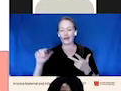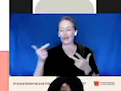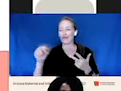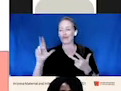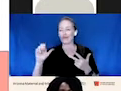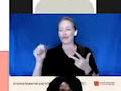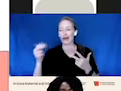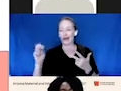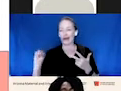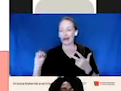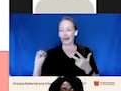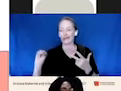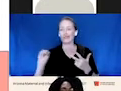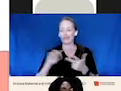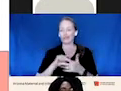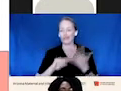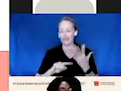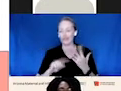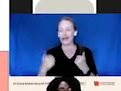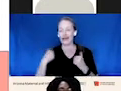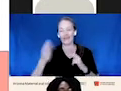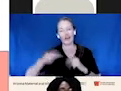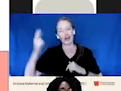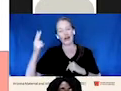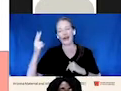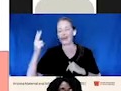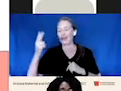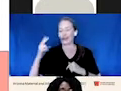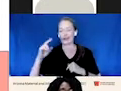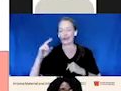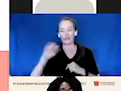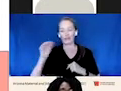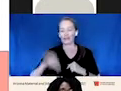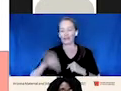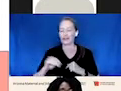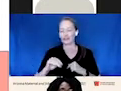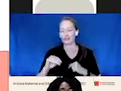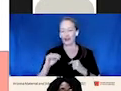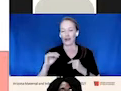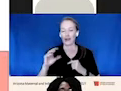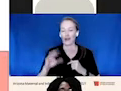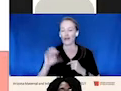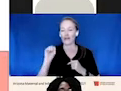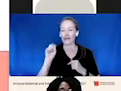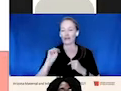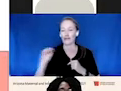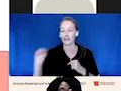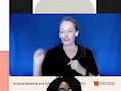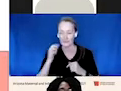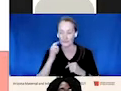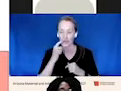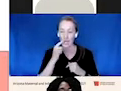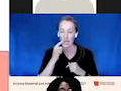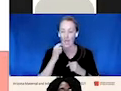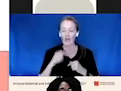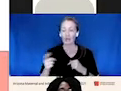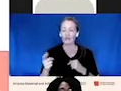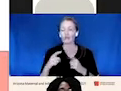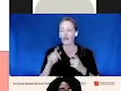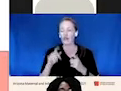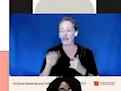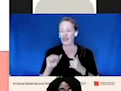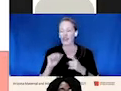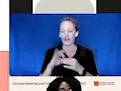of severe maternal morbidity. And this is kind of aligned with the maternity care deserts that Martine was talking about